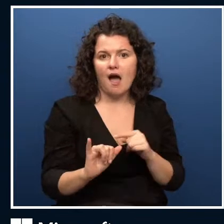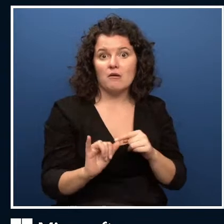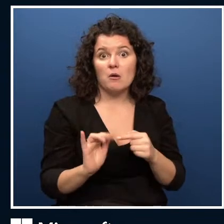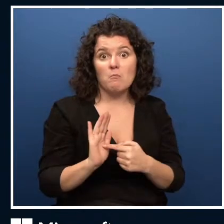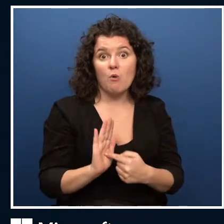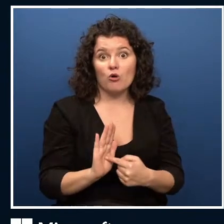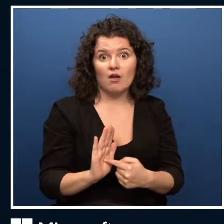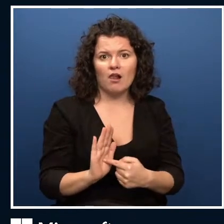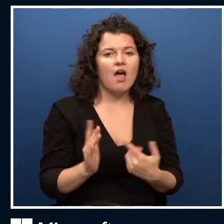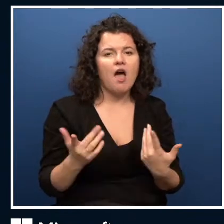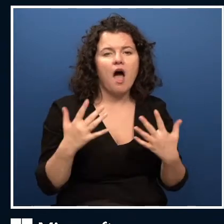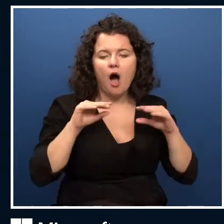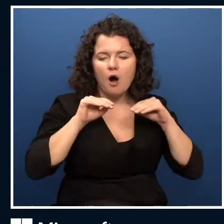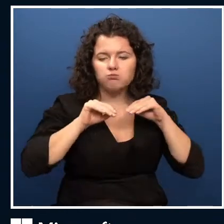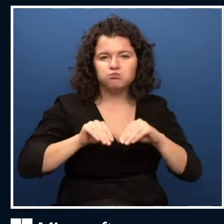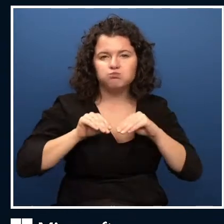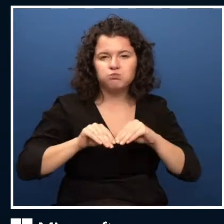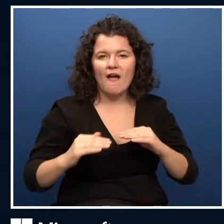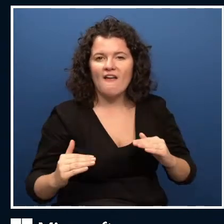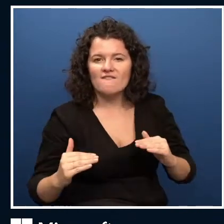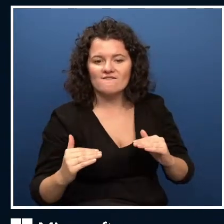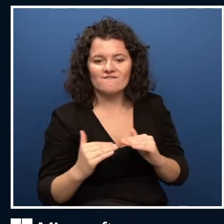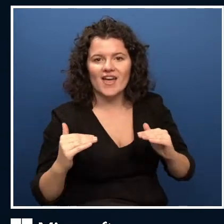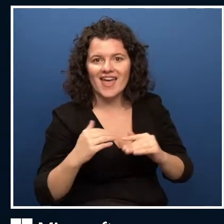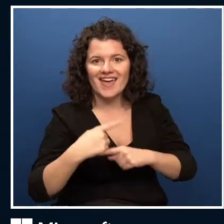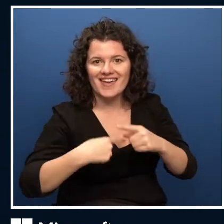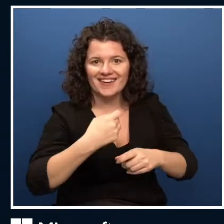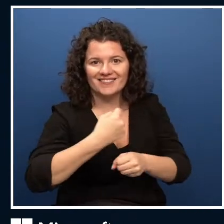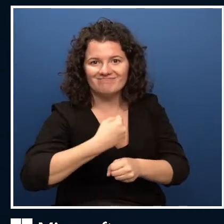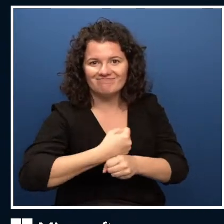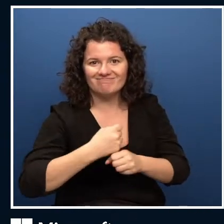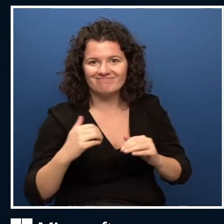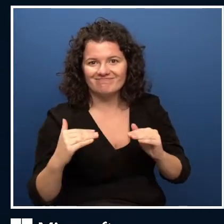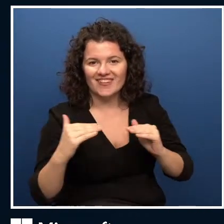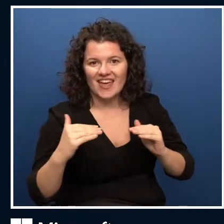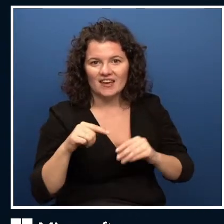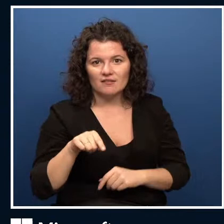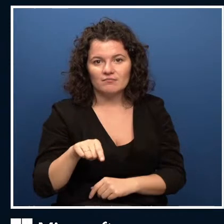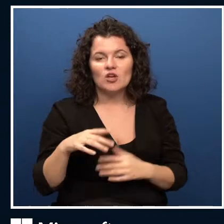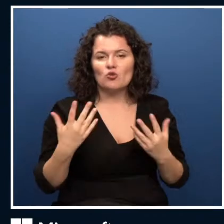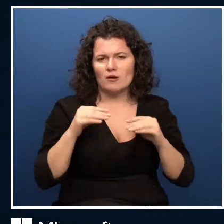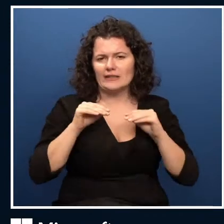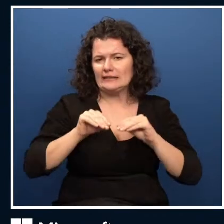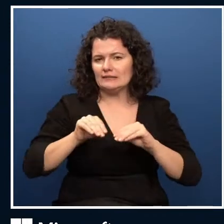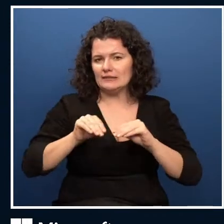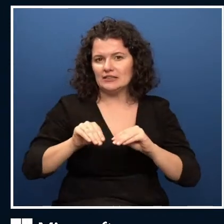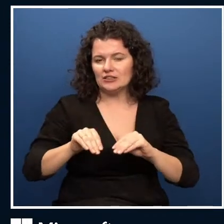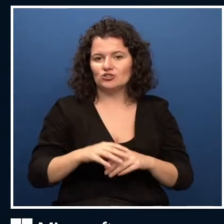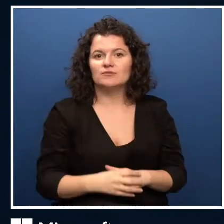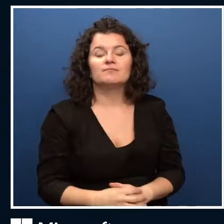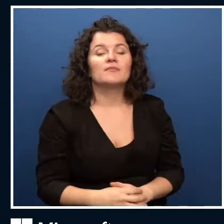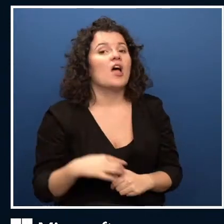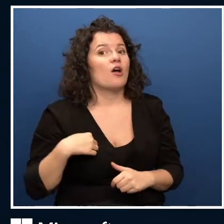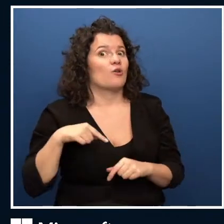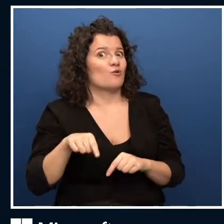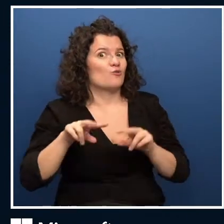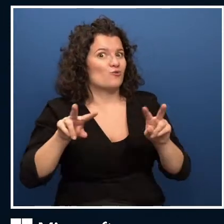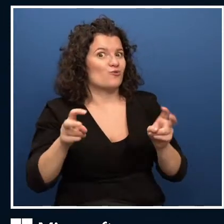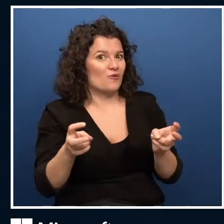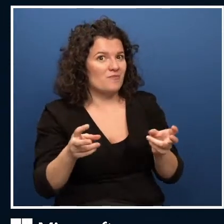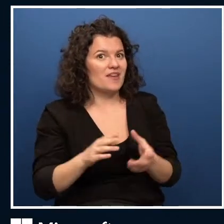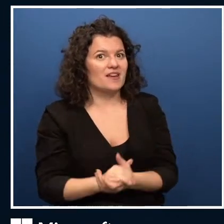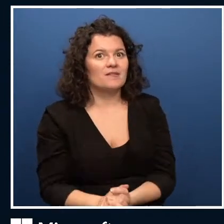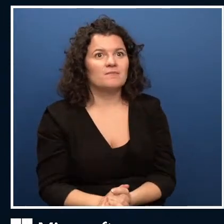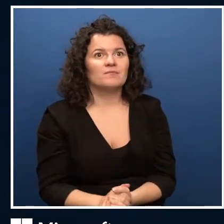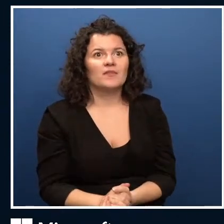in your machine learning applications is what I'll be talking about today. And we'll also have some cool demos at the end, which you can try out for